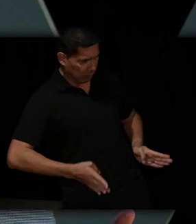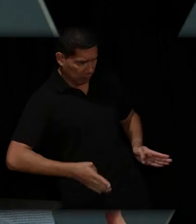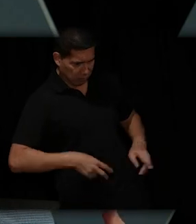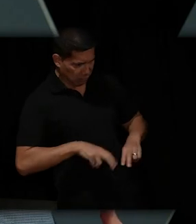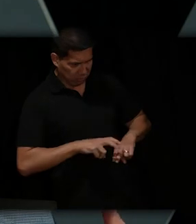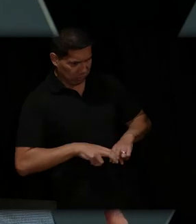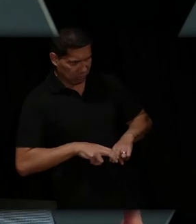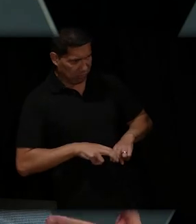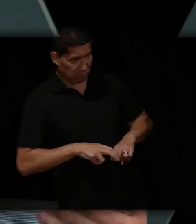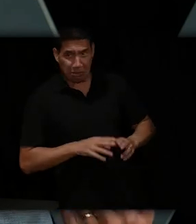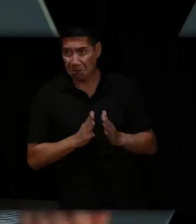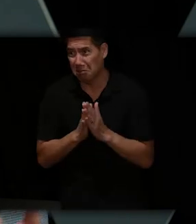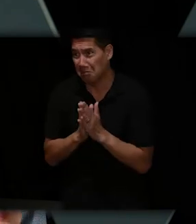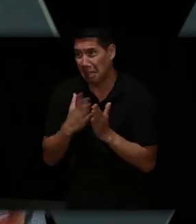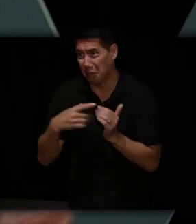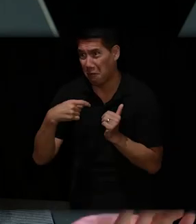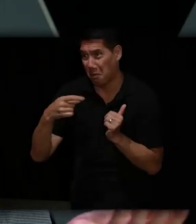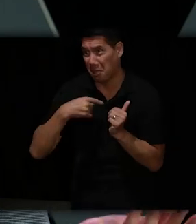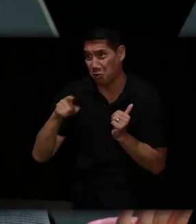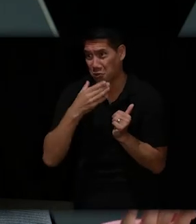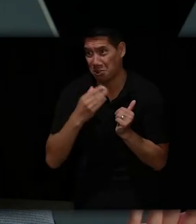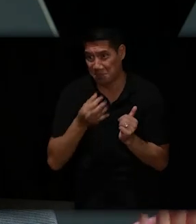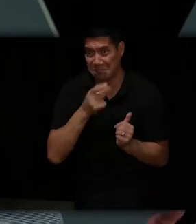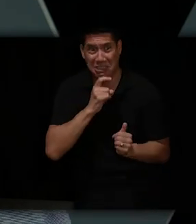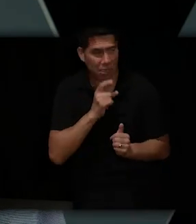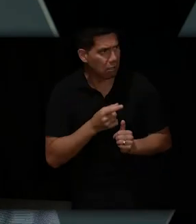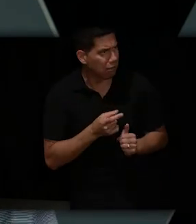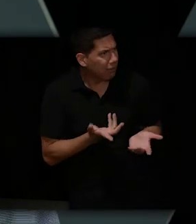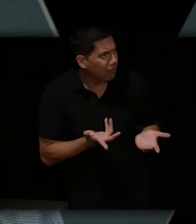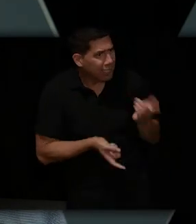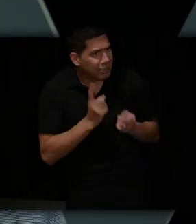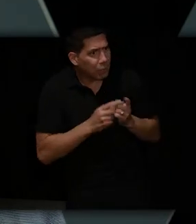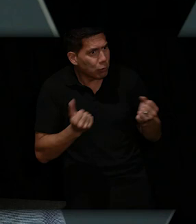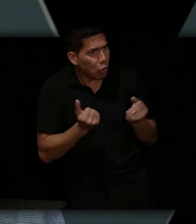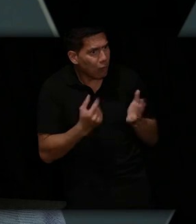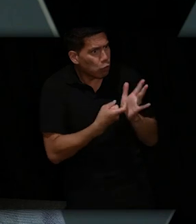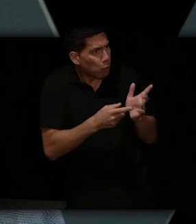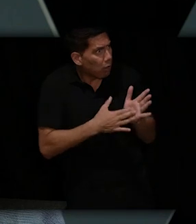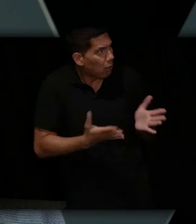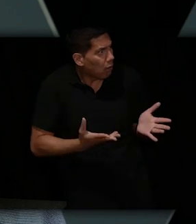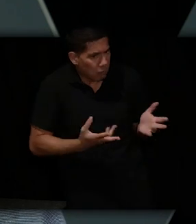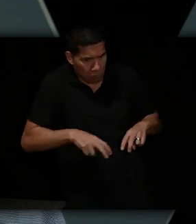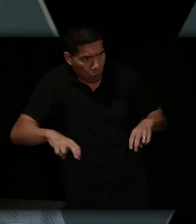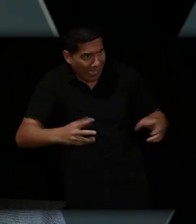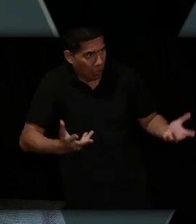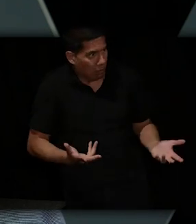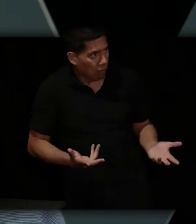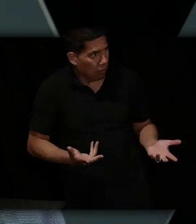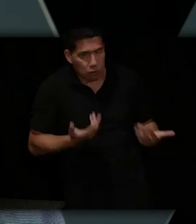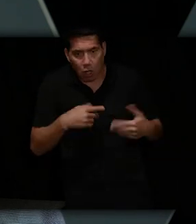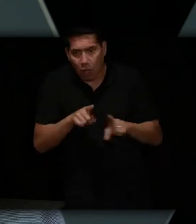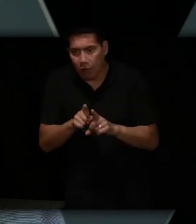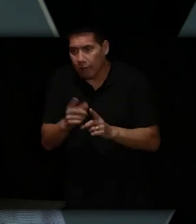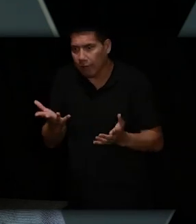need to be invited to the Christmas dinner, and sometimes they're just not space. Mm. So it was a reminder that, you know, for as